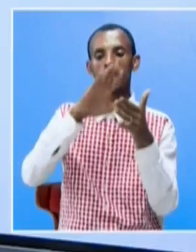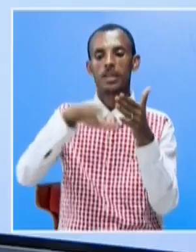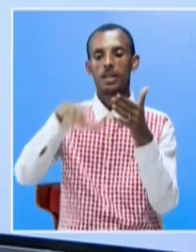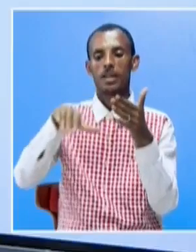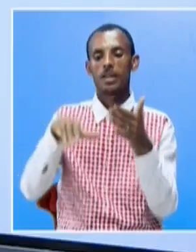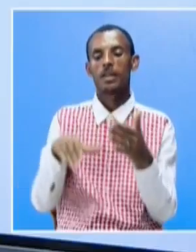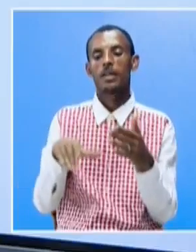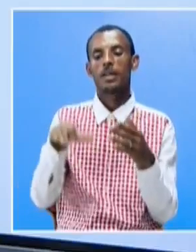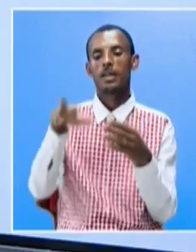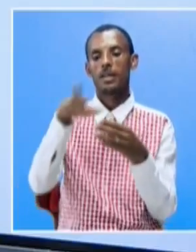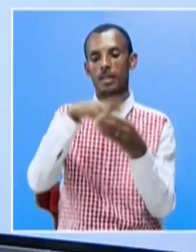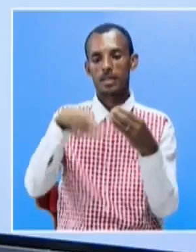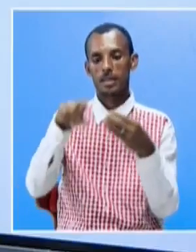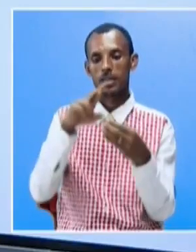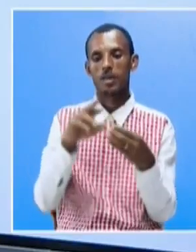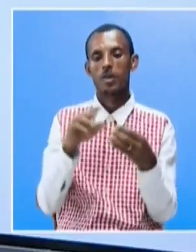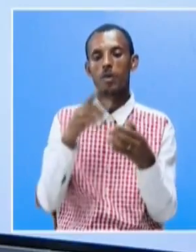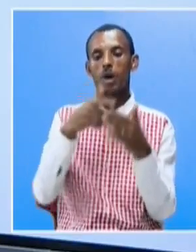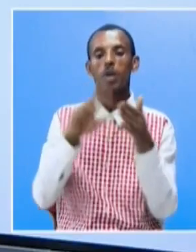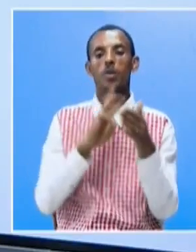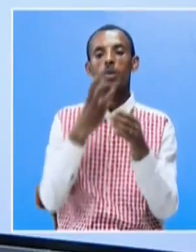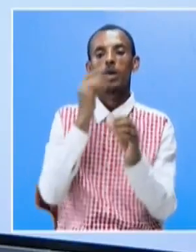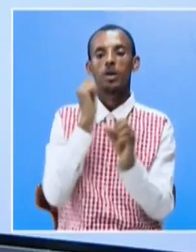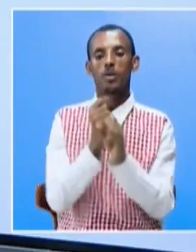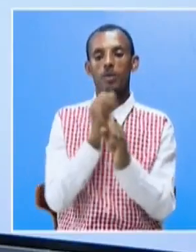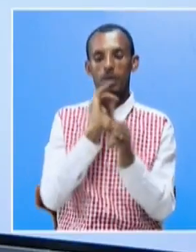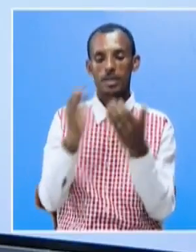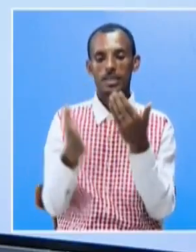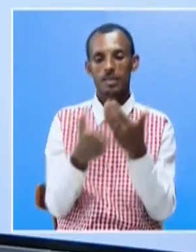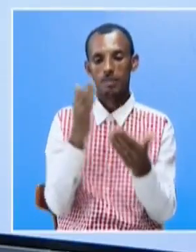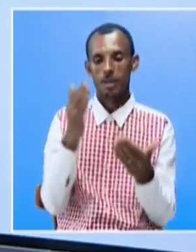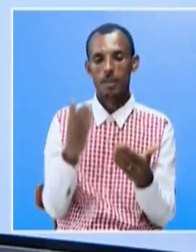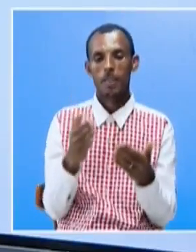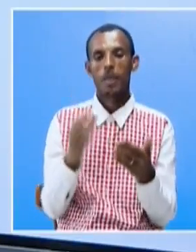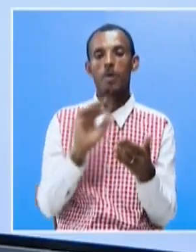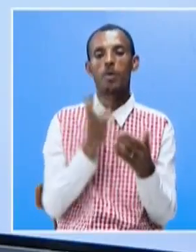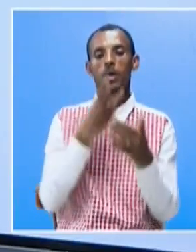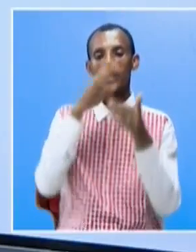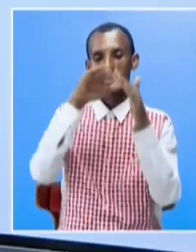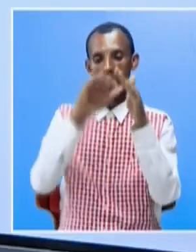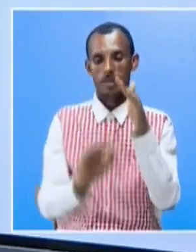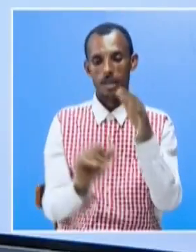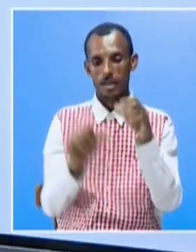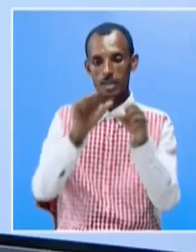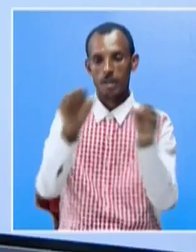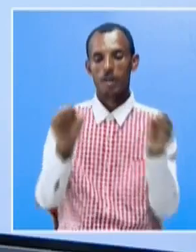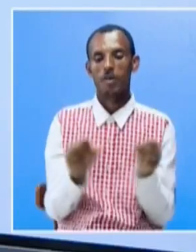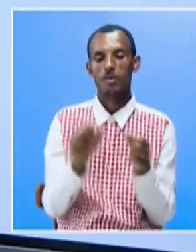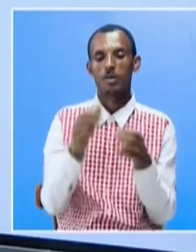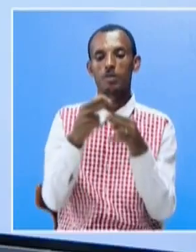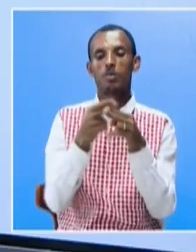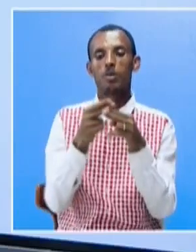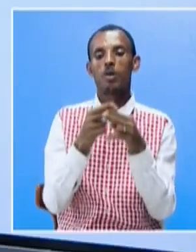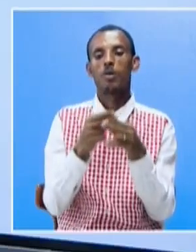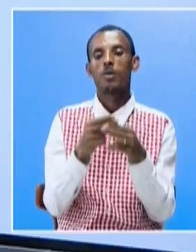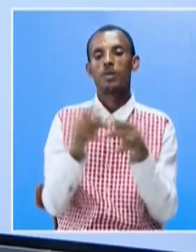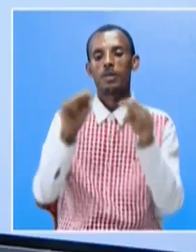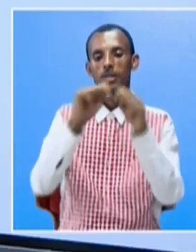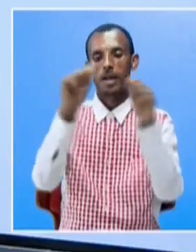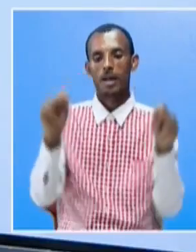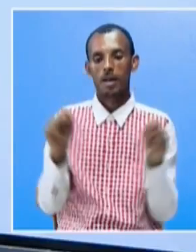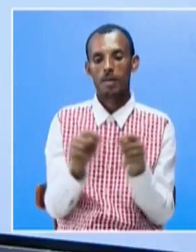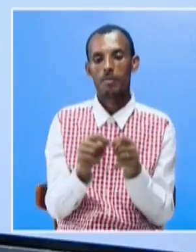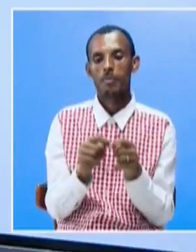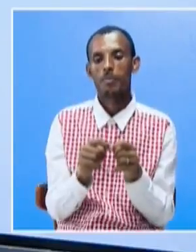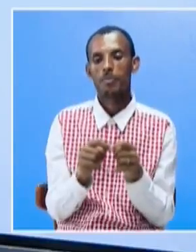do is simply you subtract the area of this smaller triangle from the bigger, the area of the